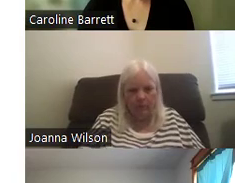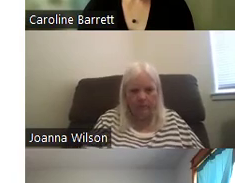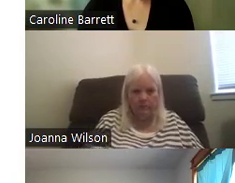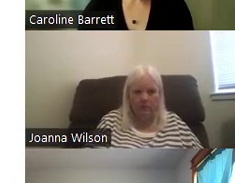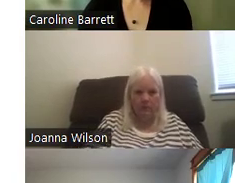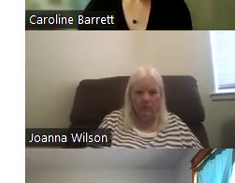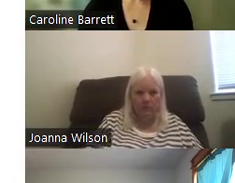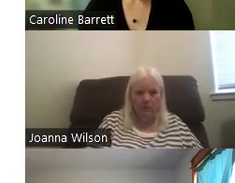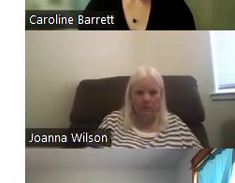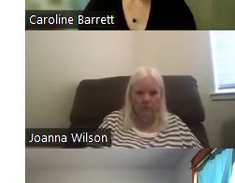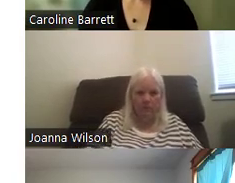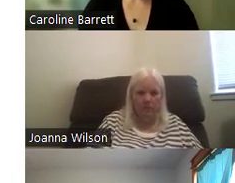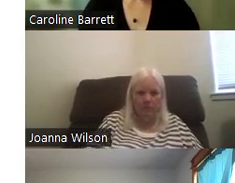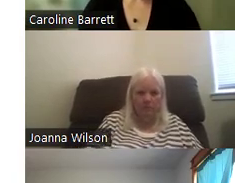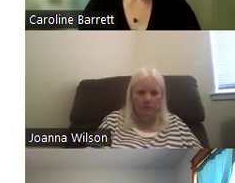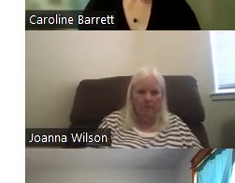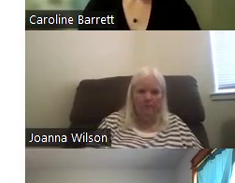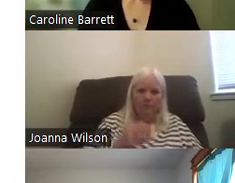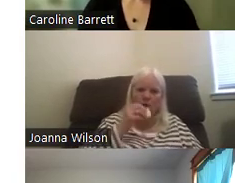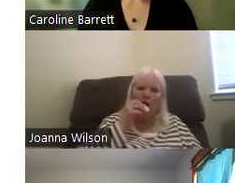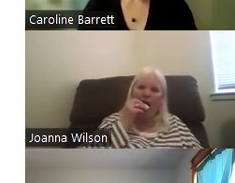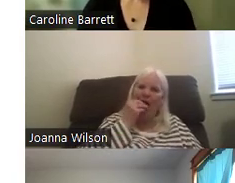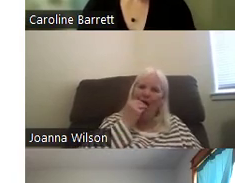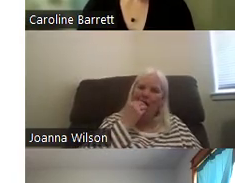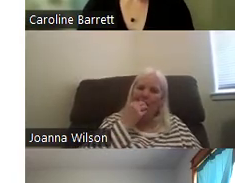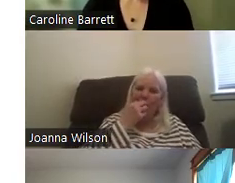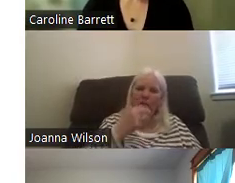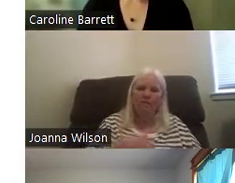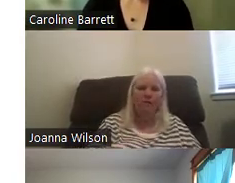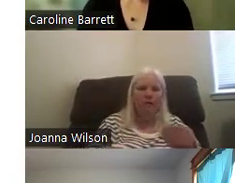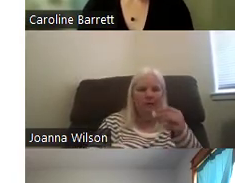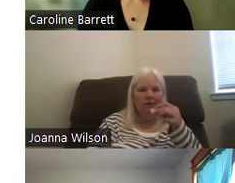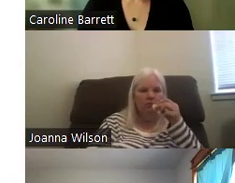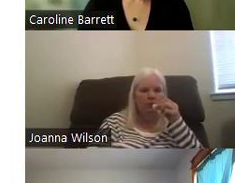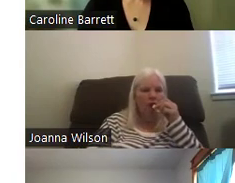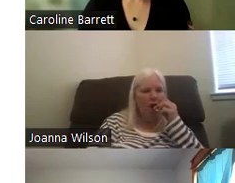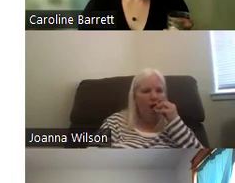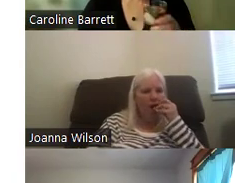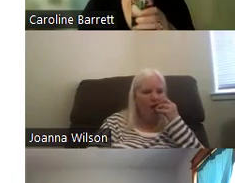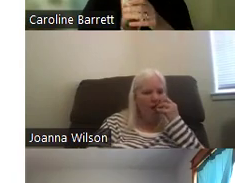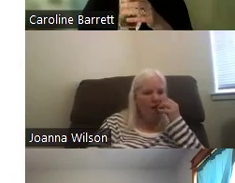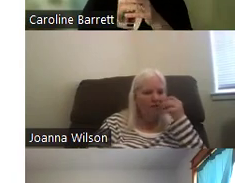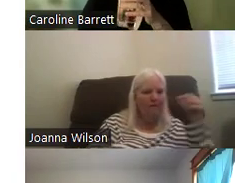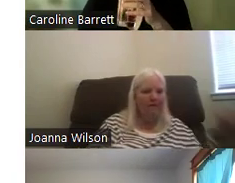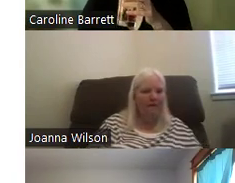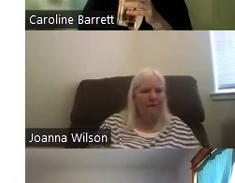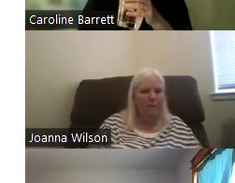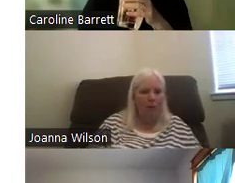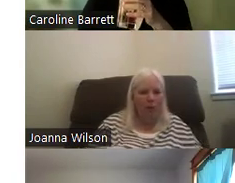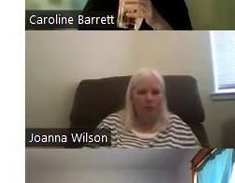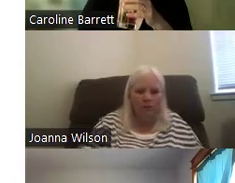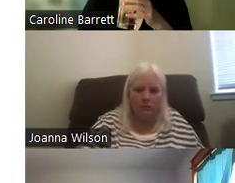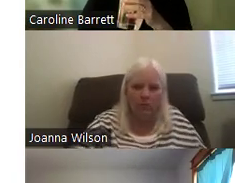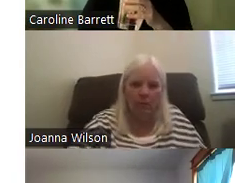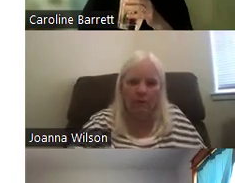can take, resources they can use. These are digital tools, so they're intended to really be easily navigated by people. You